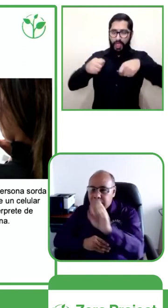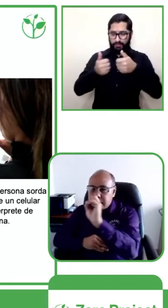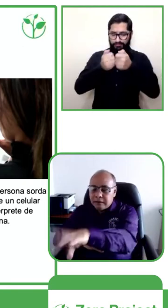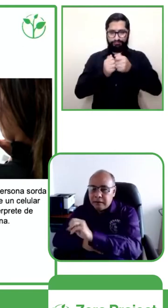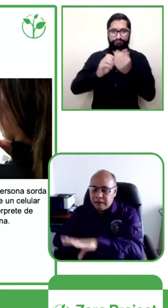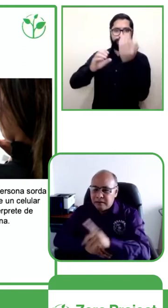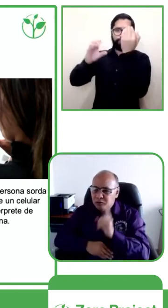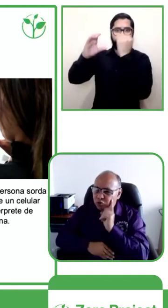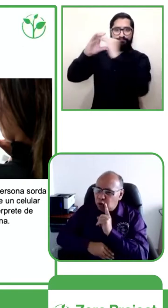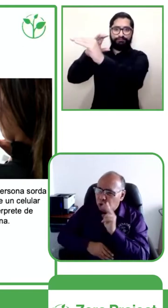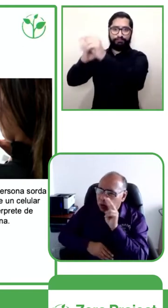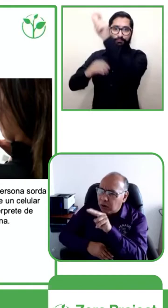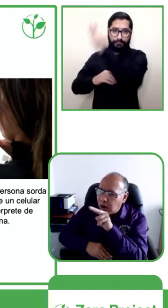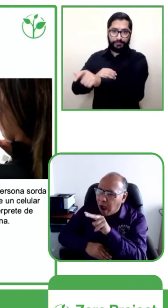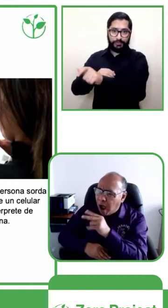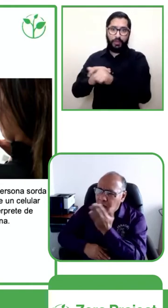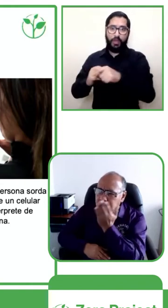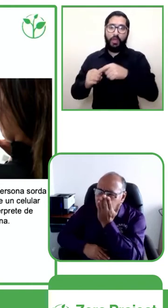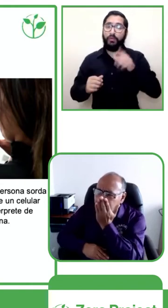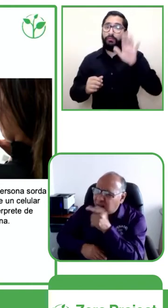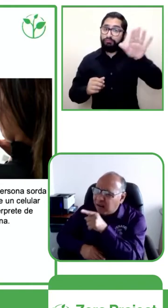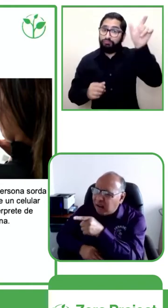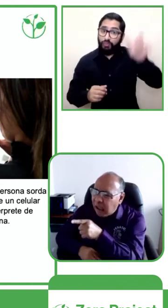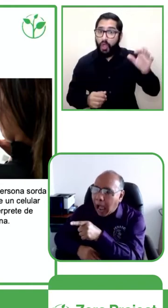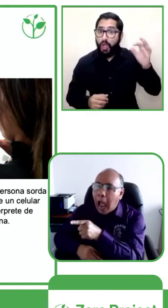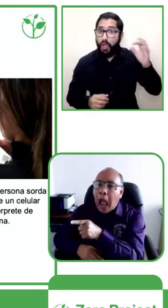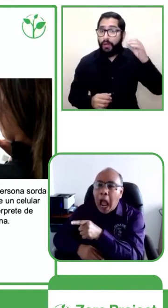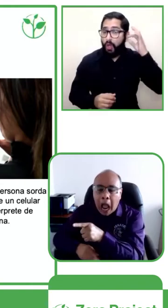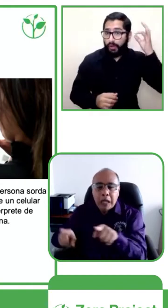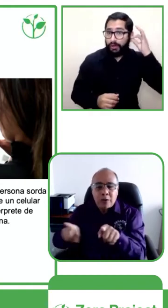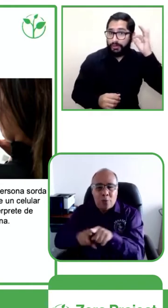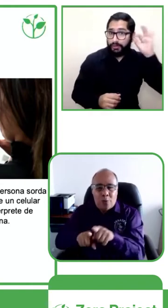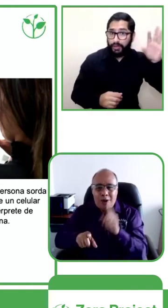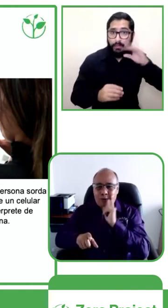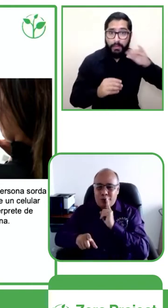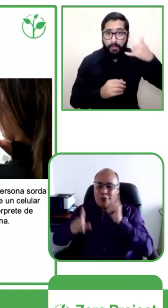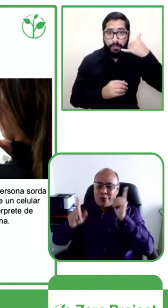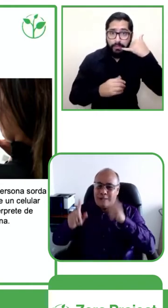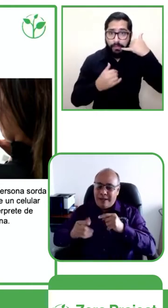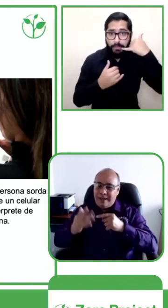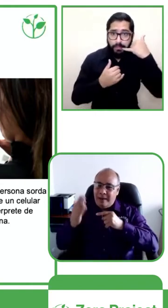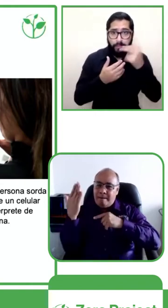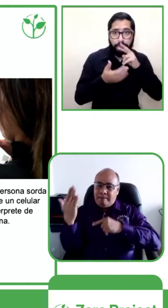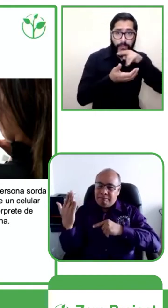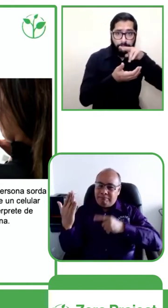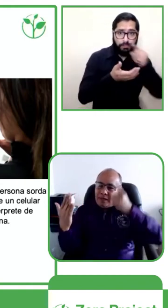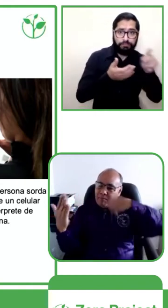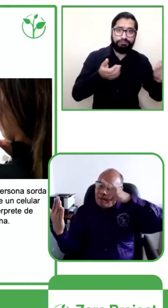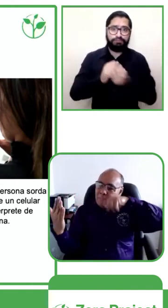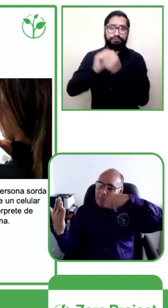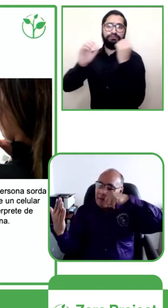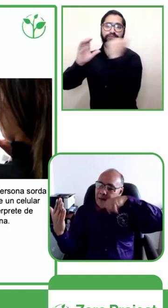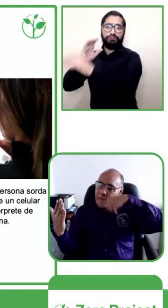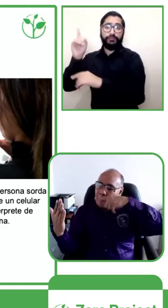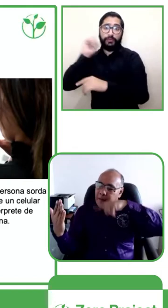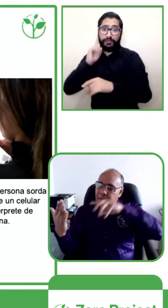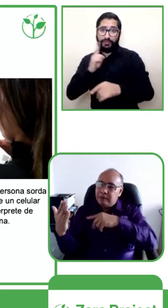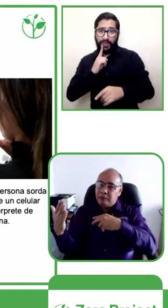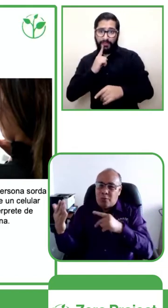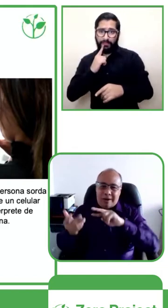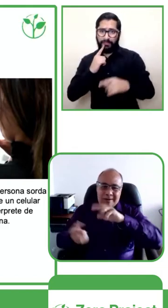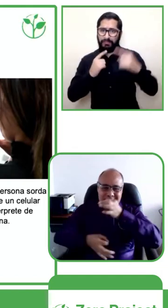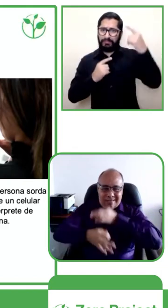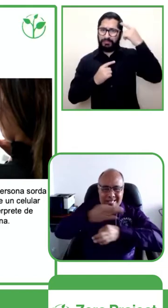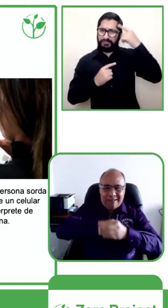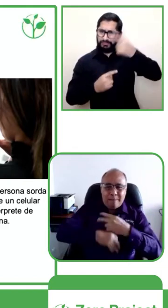WhatsApp appeared, this voice notes that you can send, and deaf people would say, well, they send